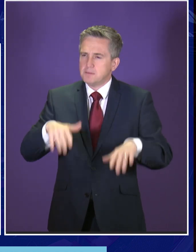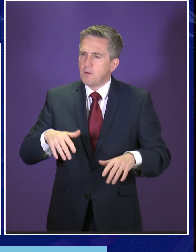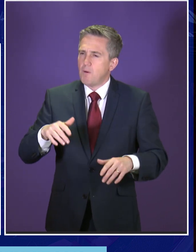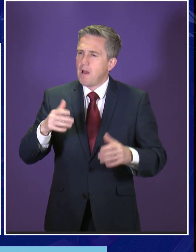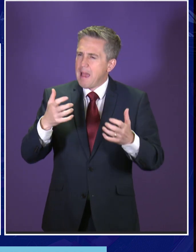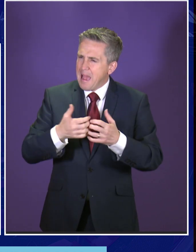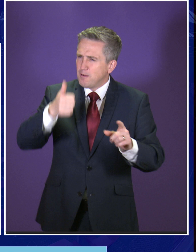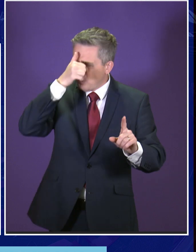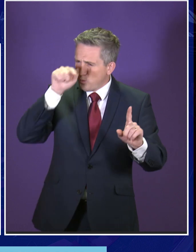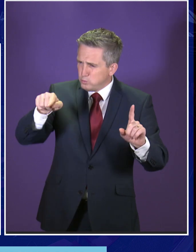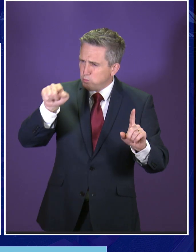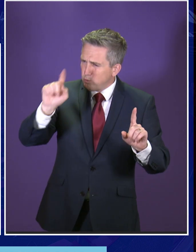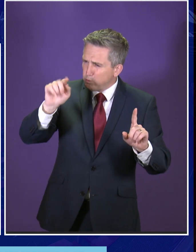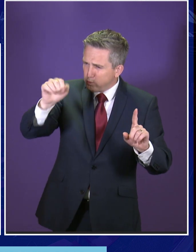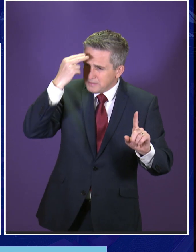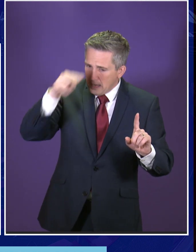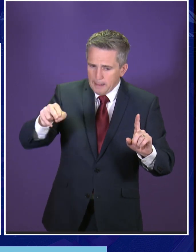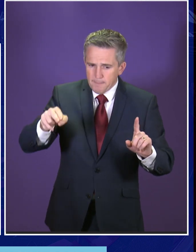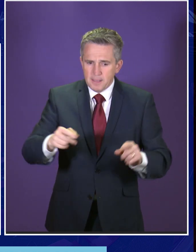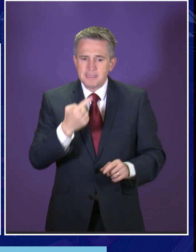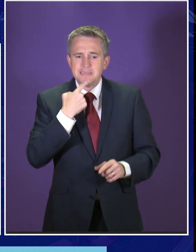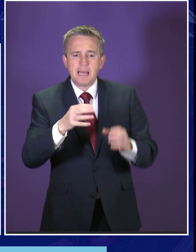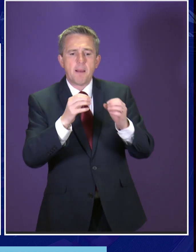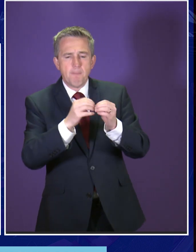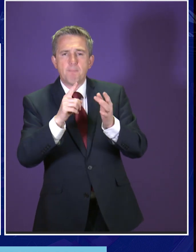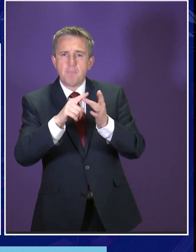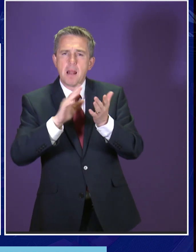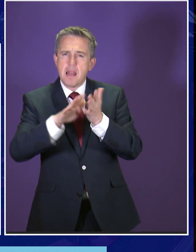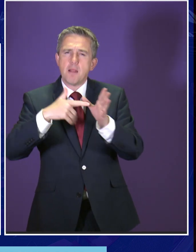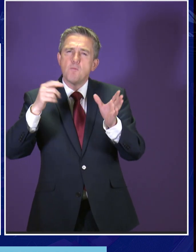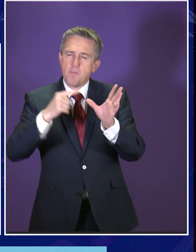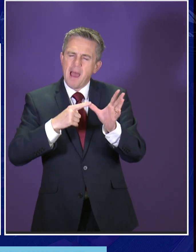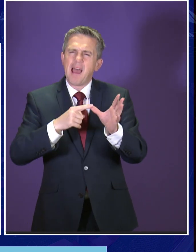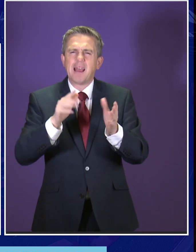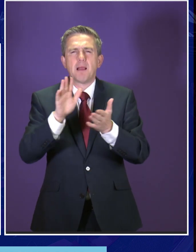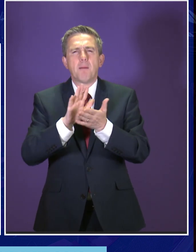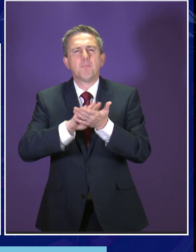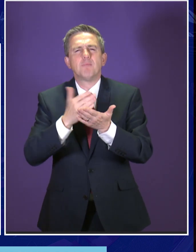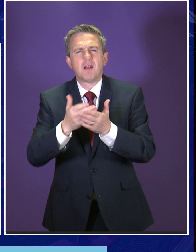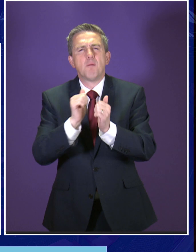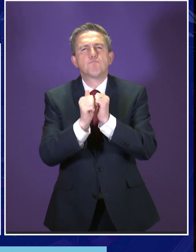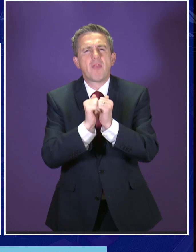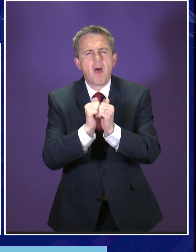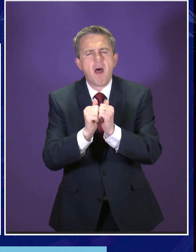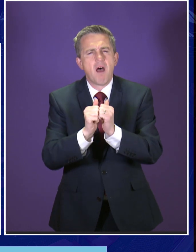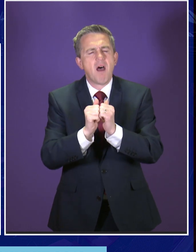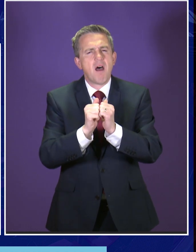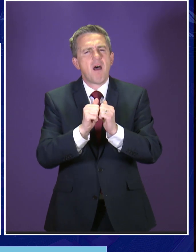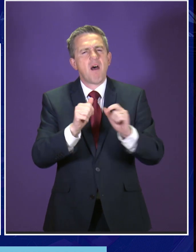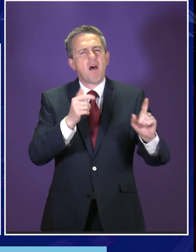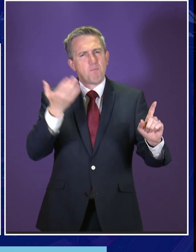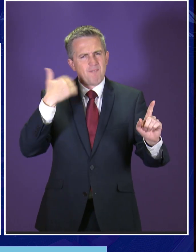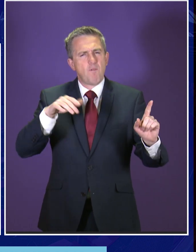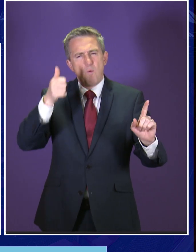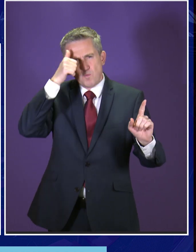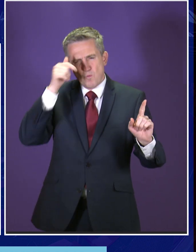how would my father know you as?" He said, "Say Billu Bhai." Bhai is brother. Billu is my nickname. Only he would know that, because he used to call